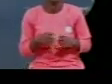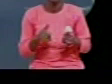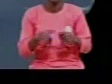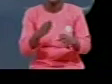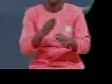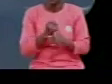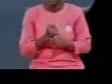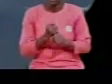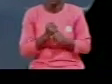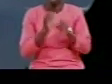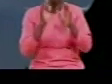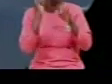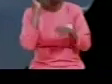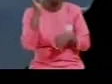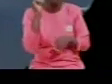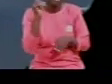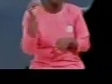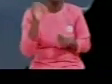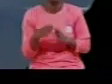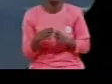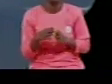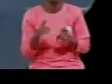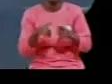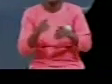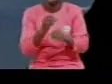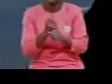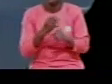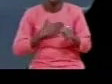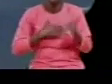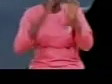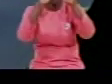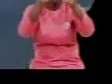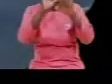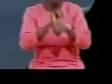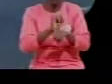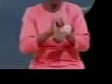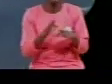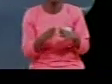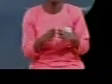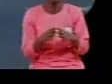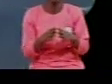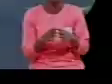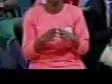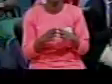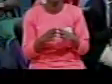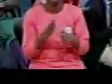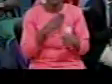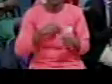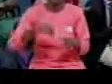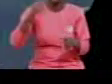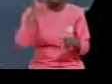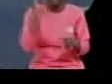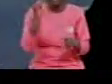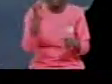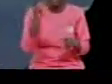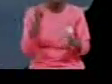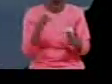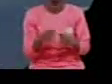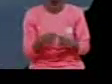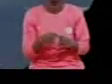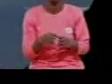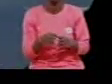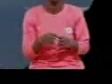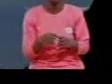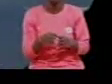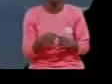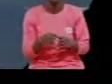testimony, to receive my miracle, and testify. I'm going to read from the book